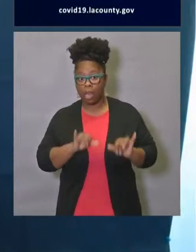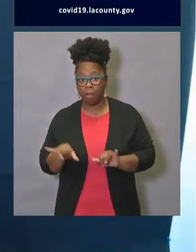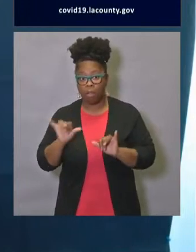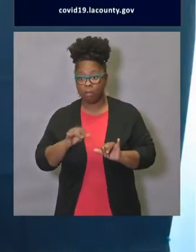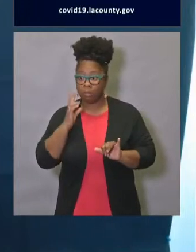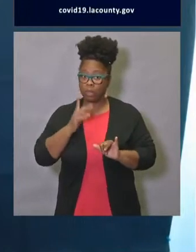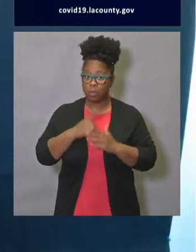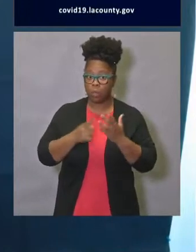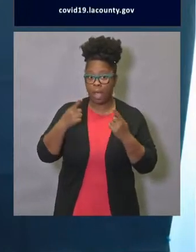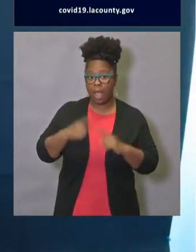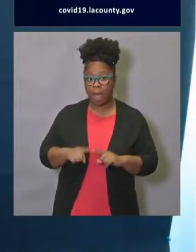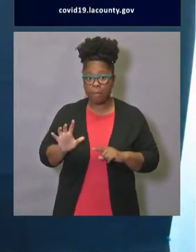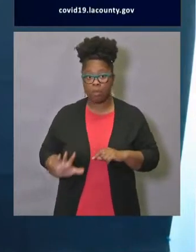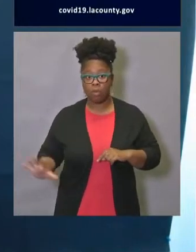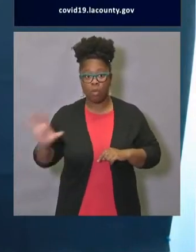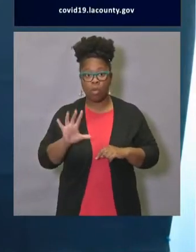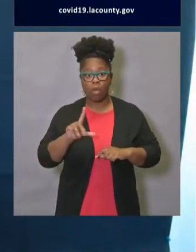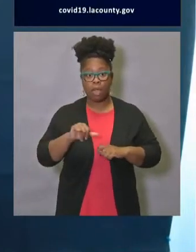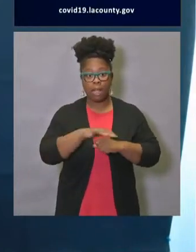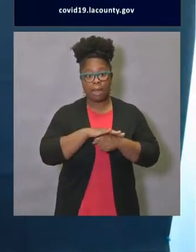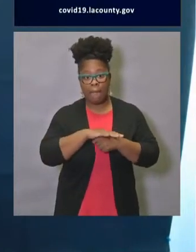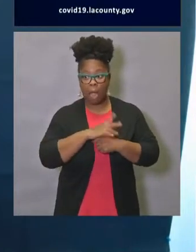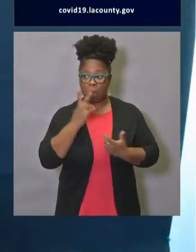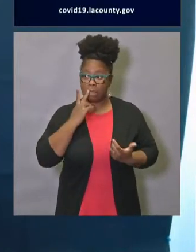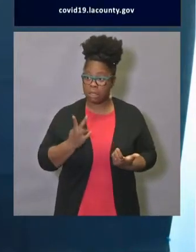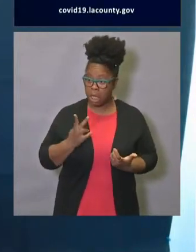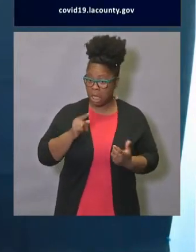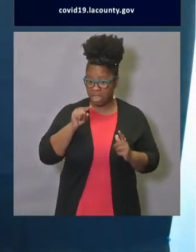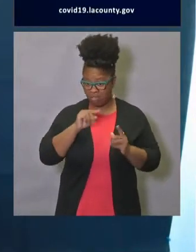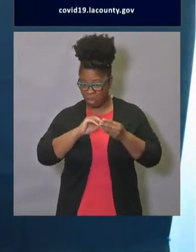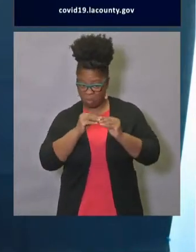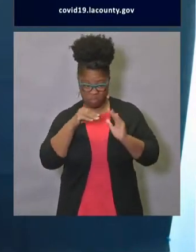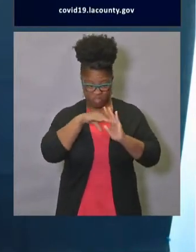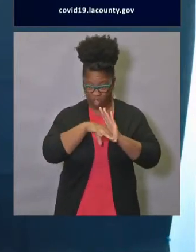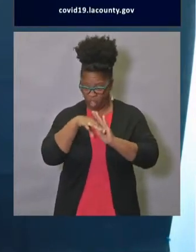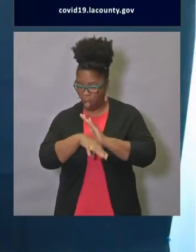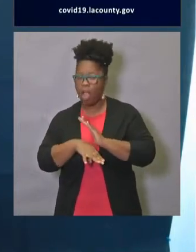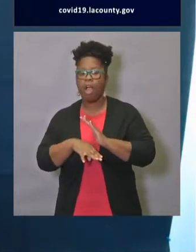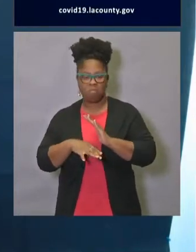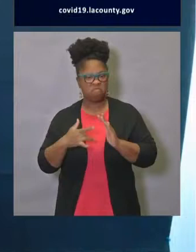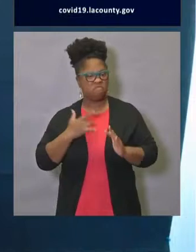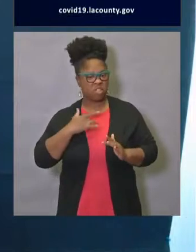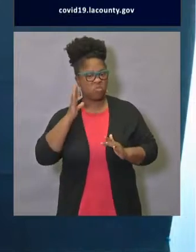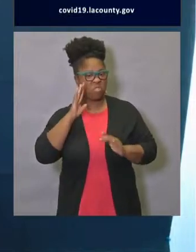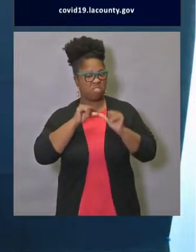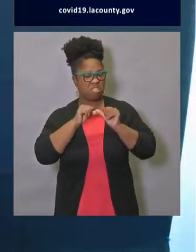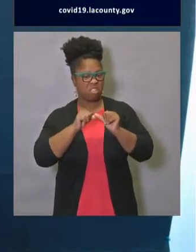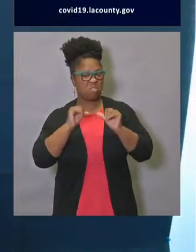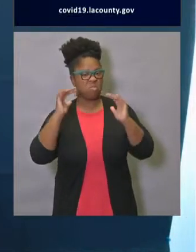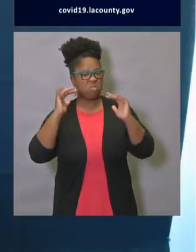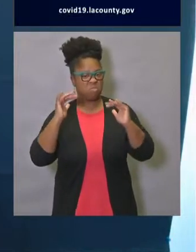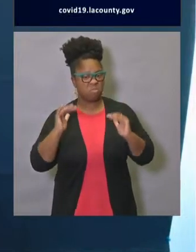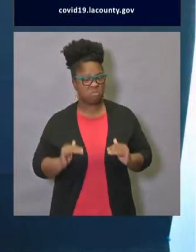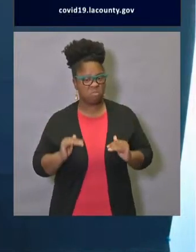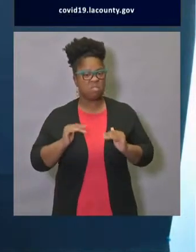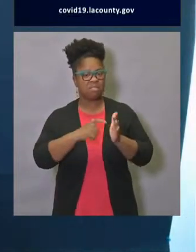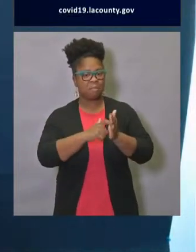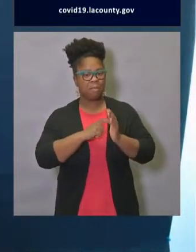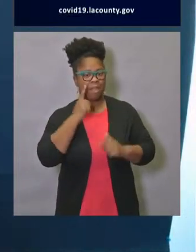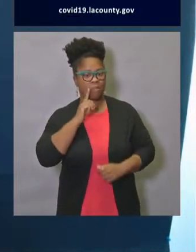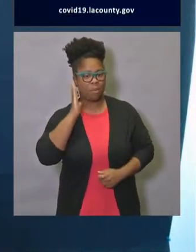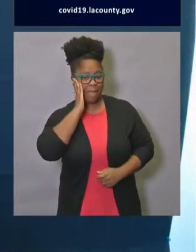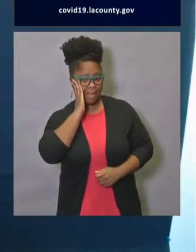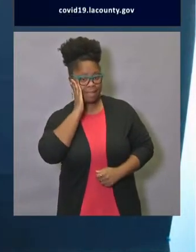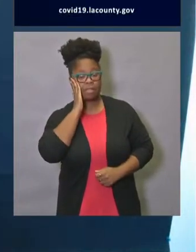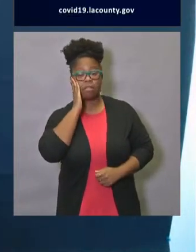and across hospitals all over the county, we do anticipate that there will be a continued decrease in demand for beds and that the number of beds